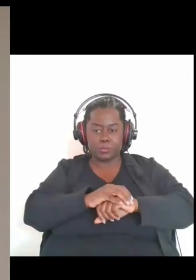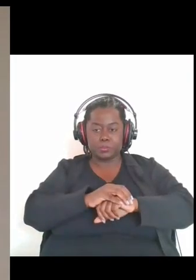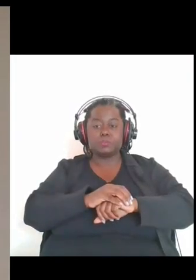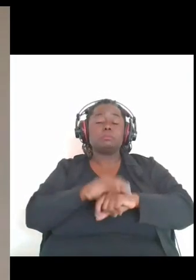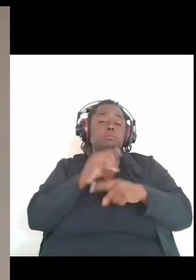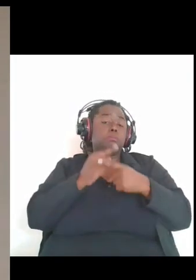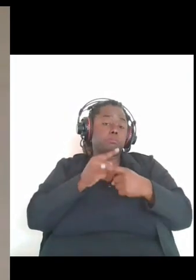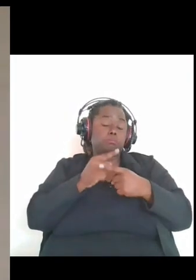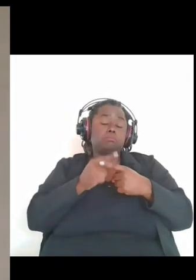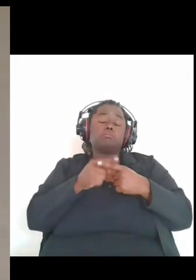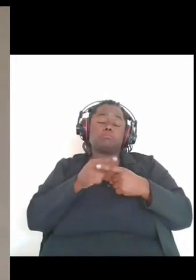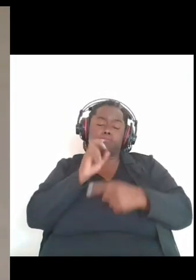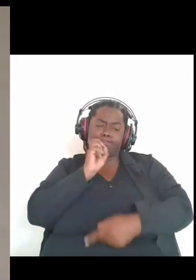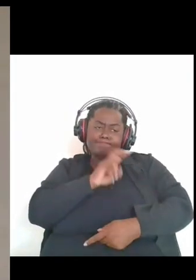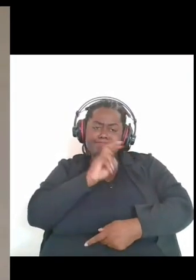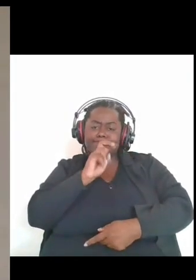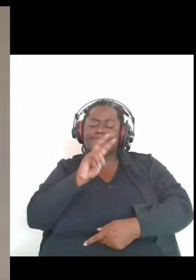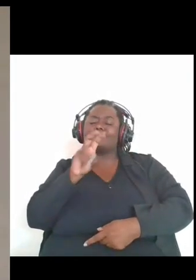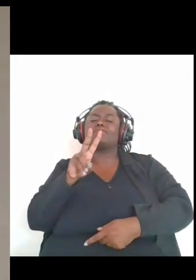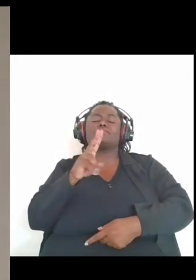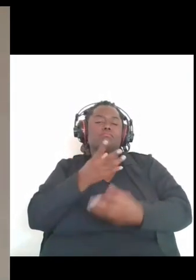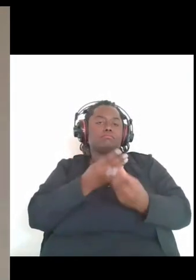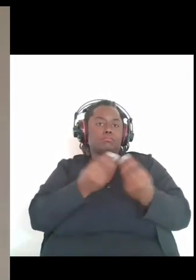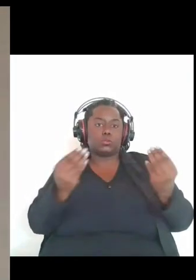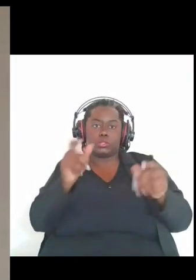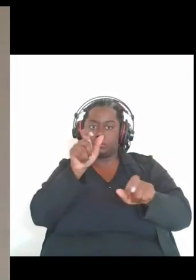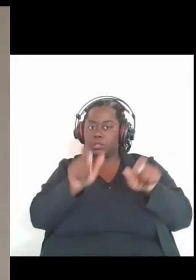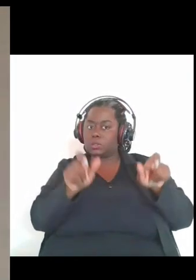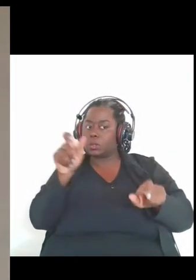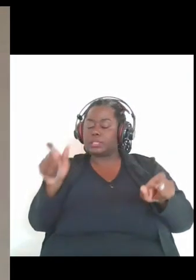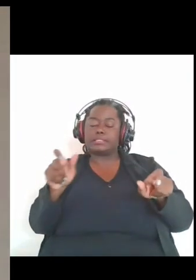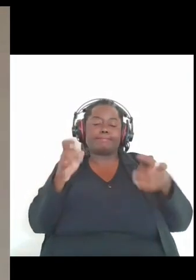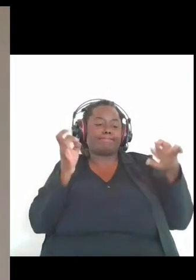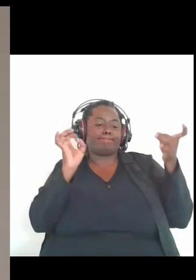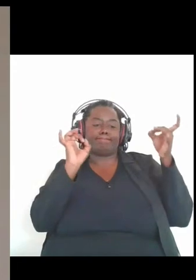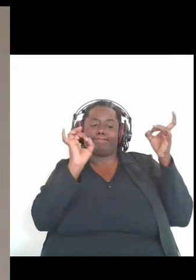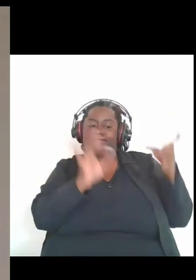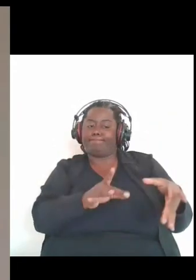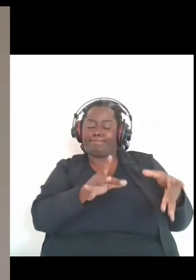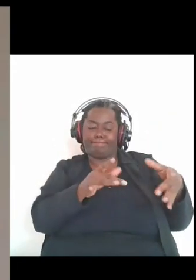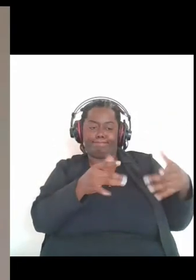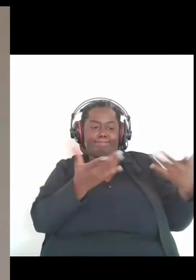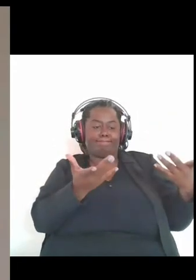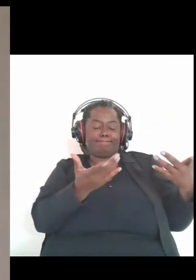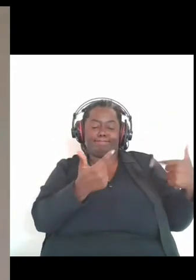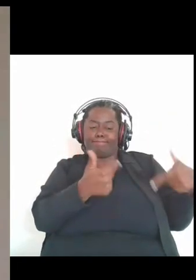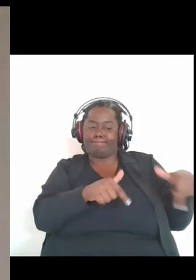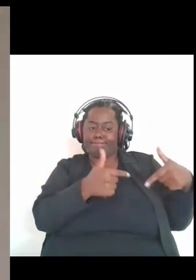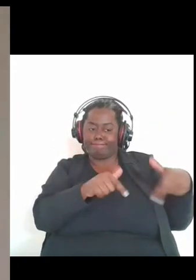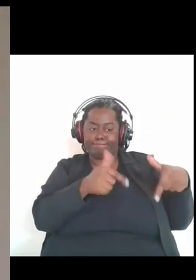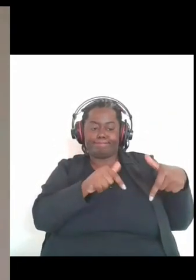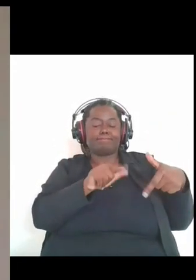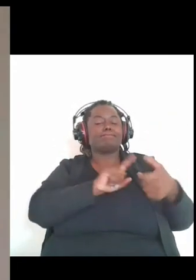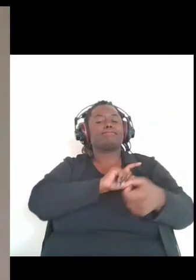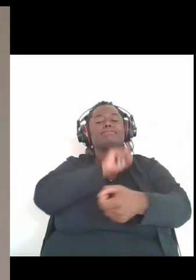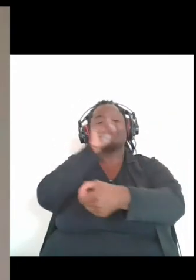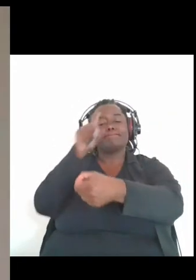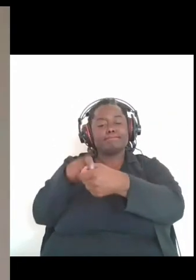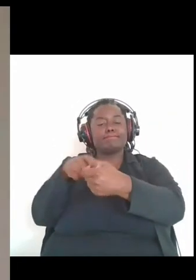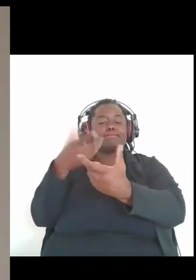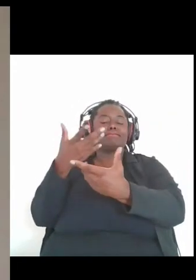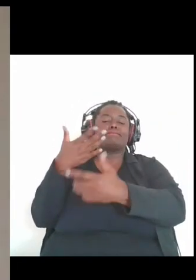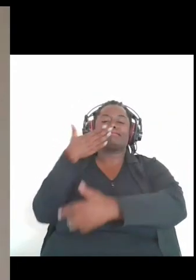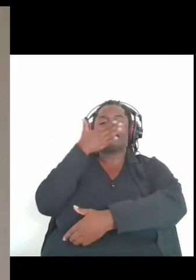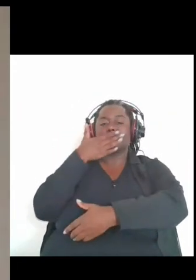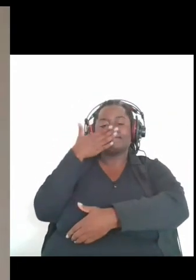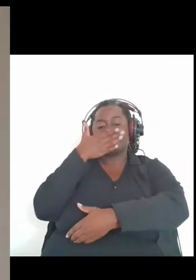education because we see that a lot of people just walk away from those jobs and they go back to the